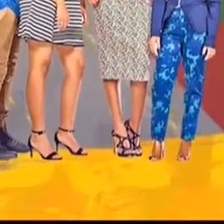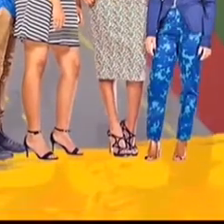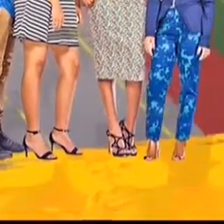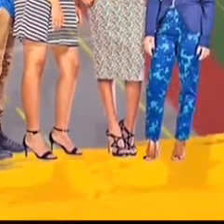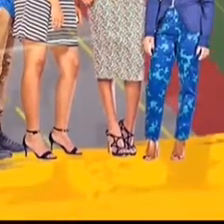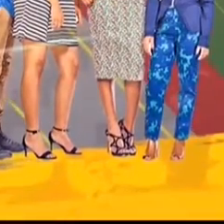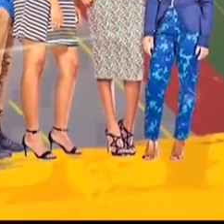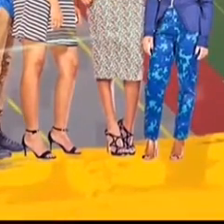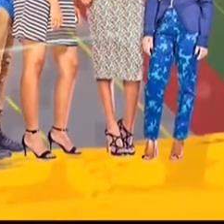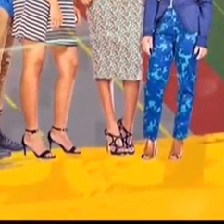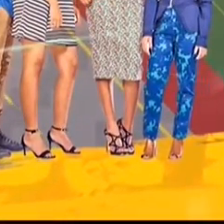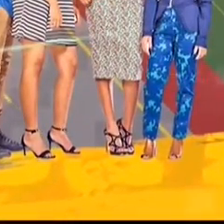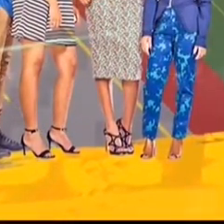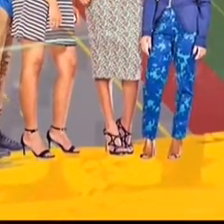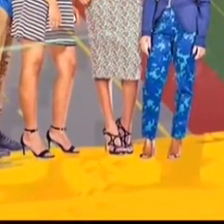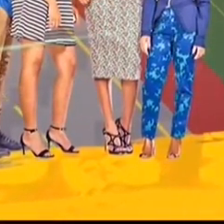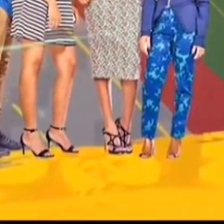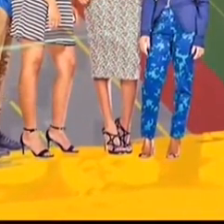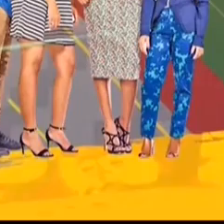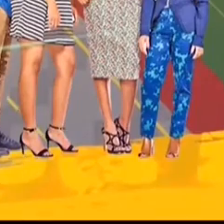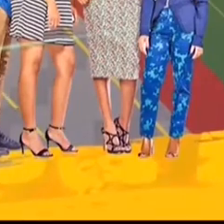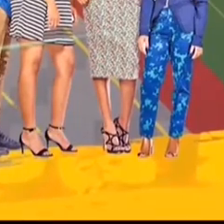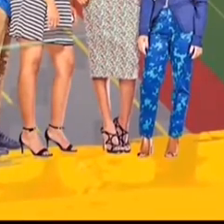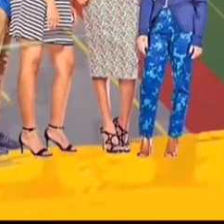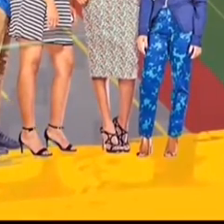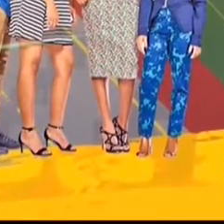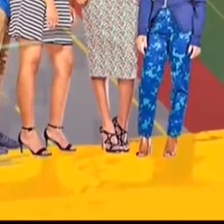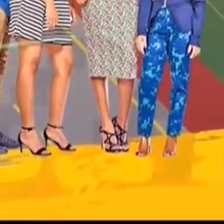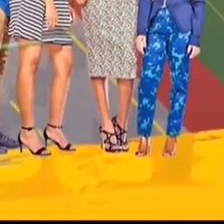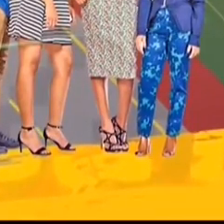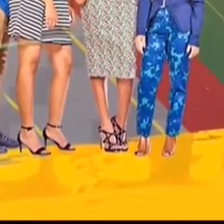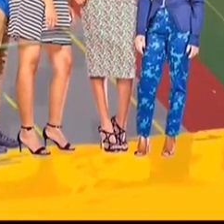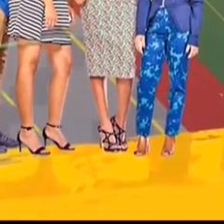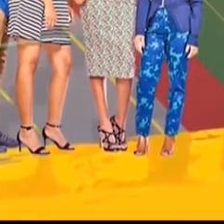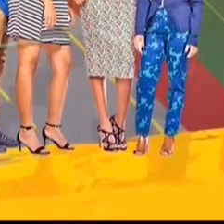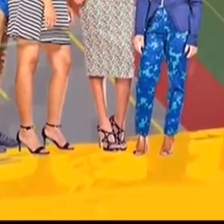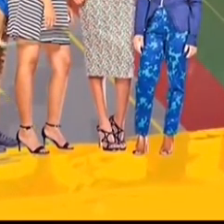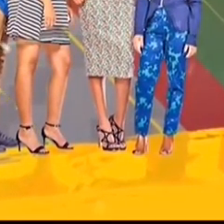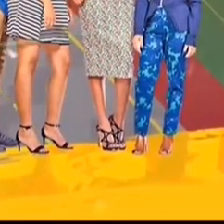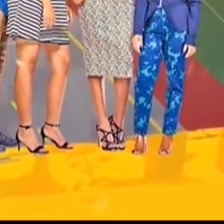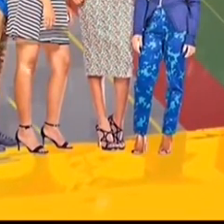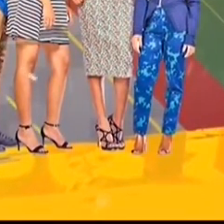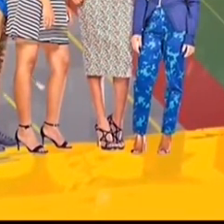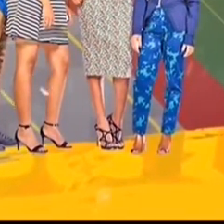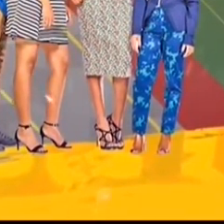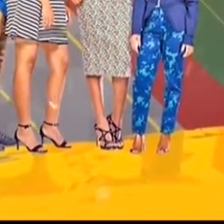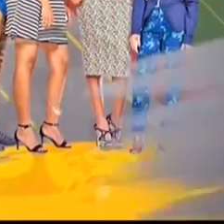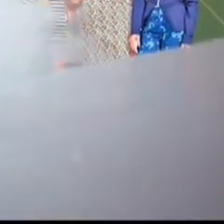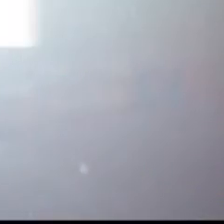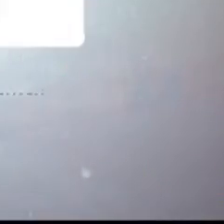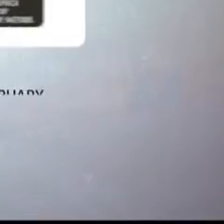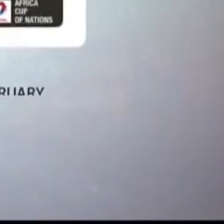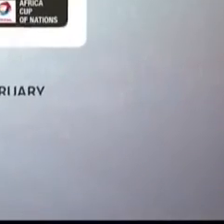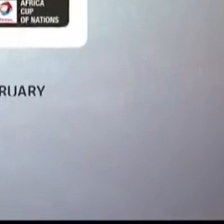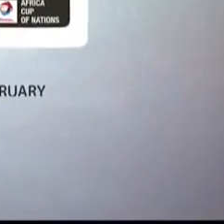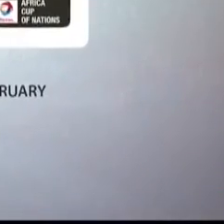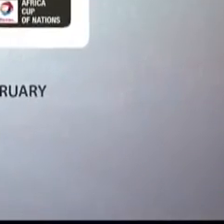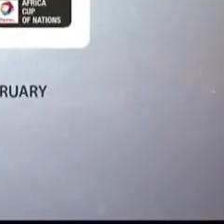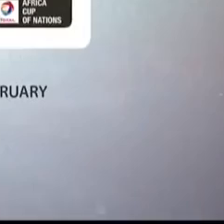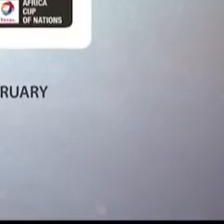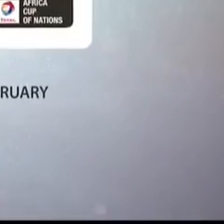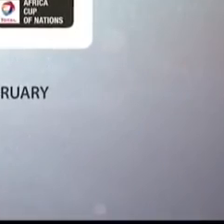one. Please note that Scheme Sam will move to SABC 2 weekdays at 6:30 p.m. for the duration of